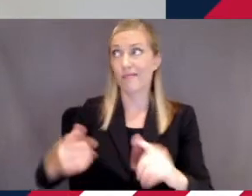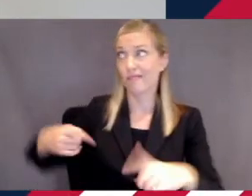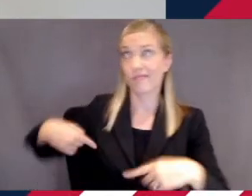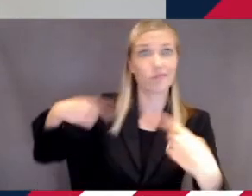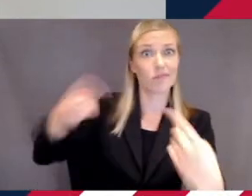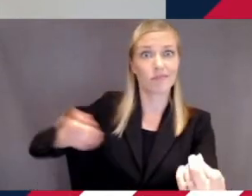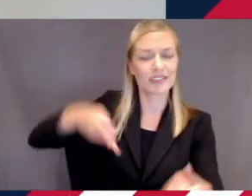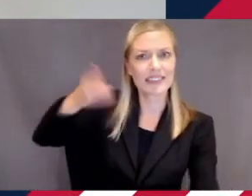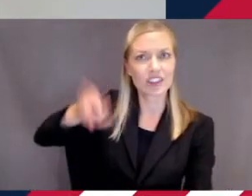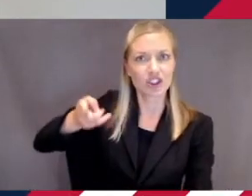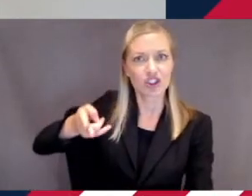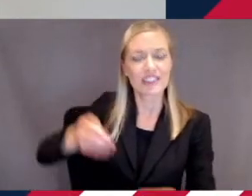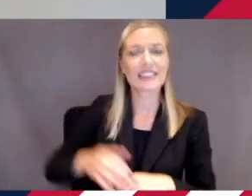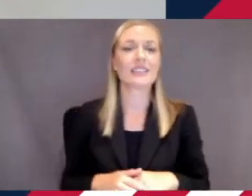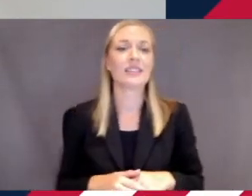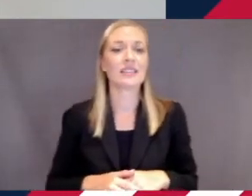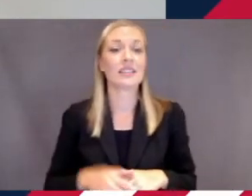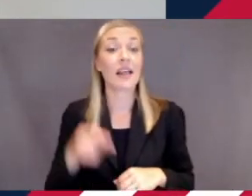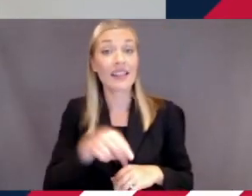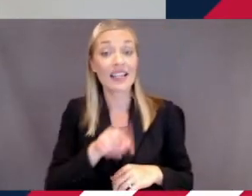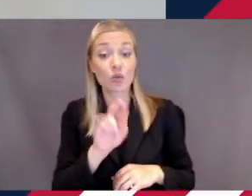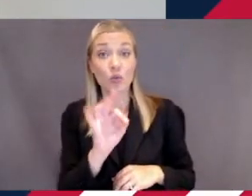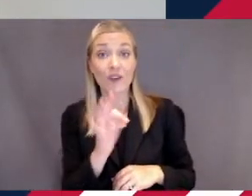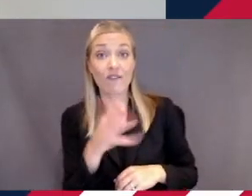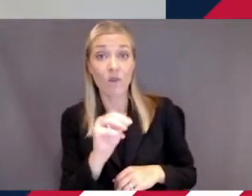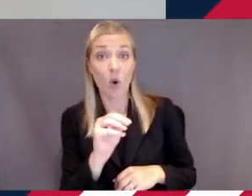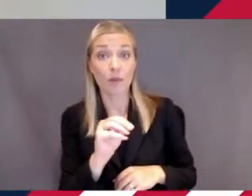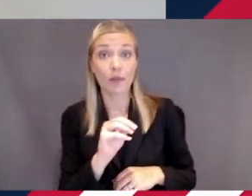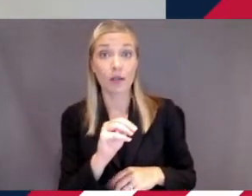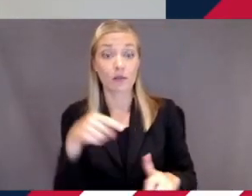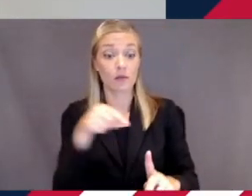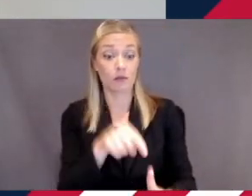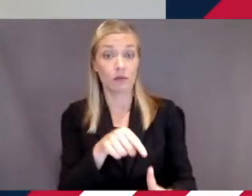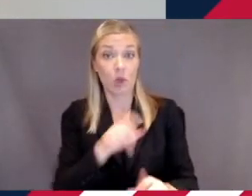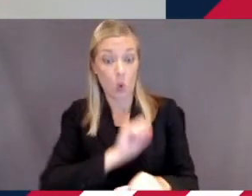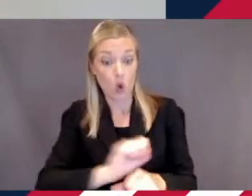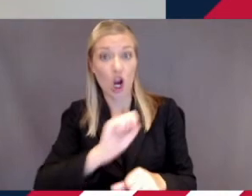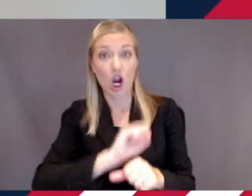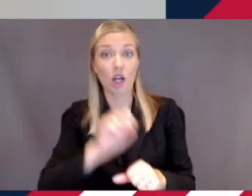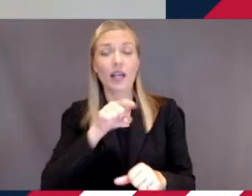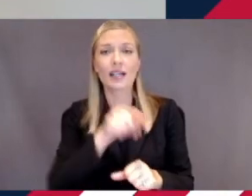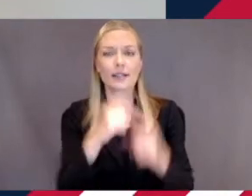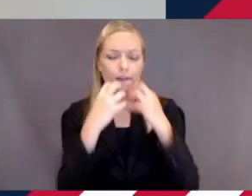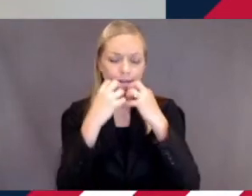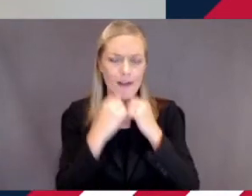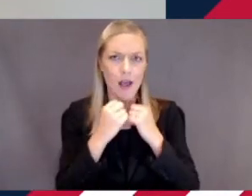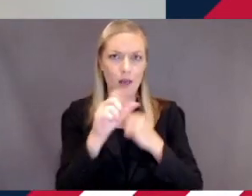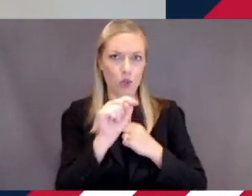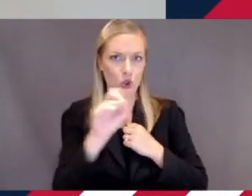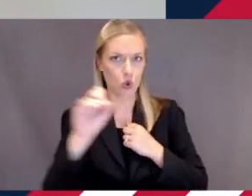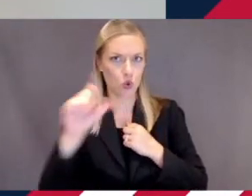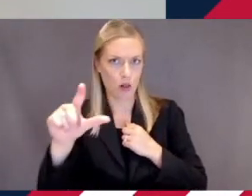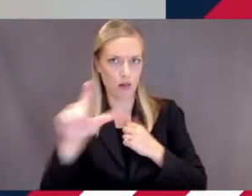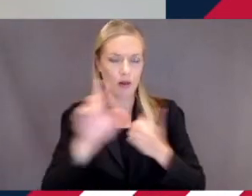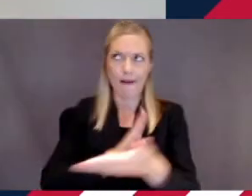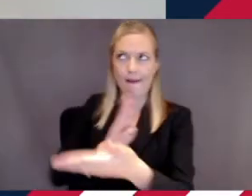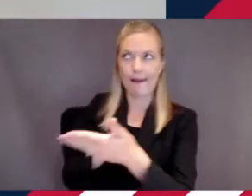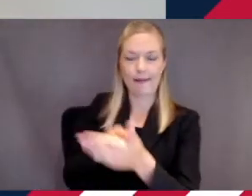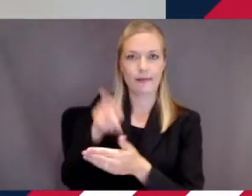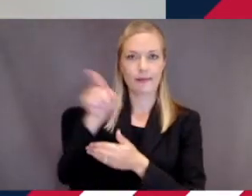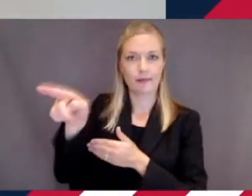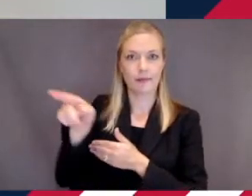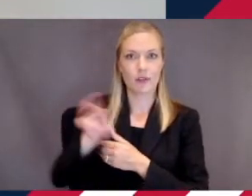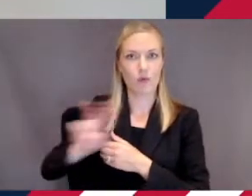Commission has been an invaluable tool for building consensus among our big tent party, and those efforts should remain and